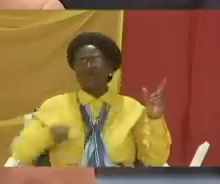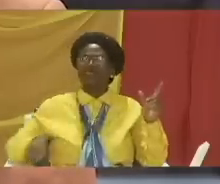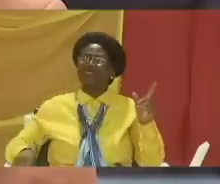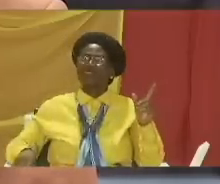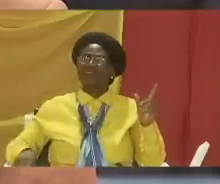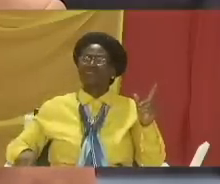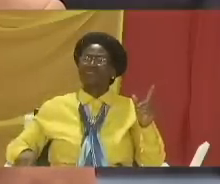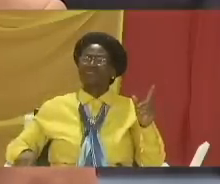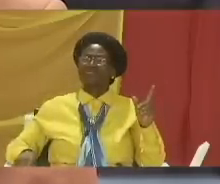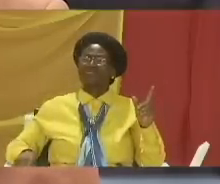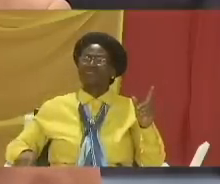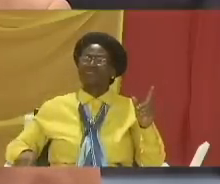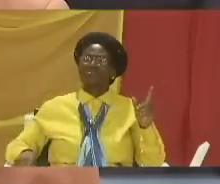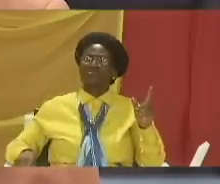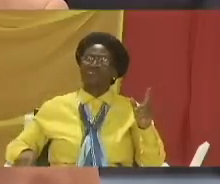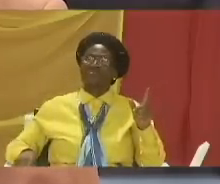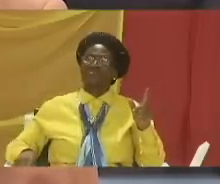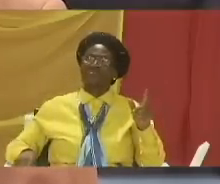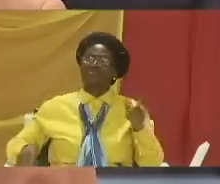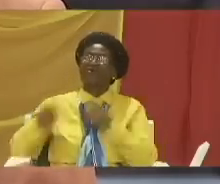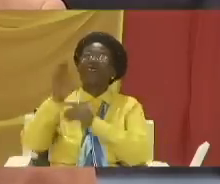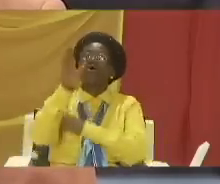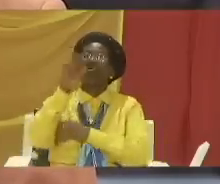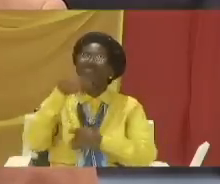He said, there is sin in your camp.